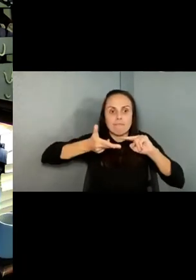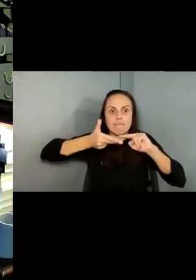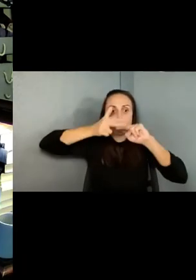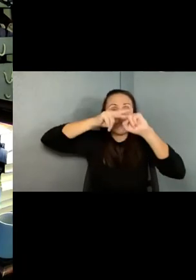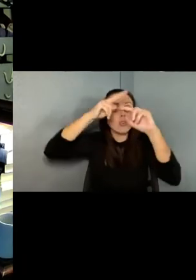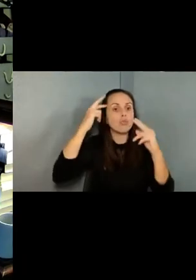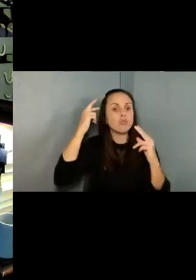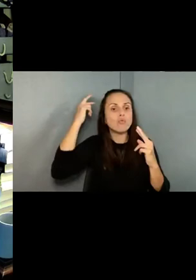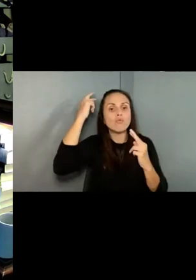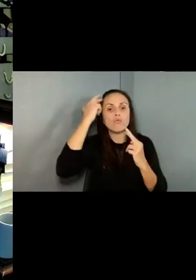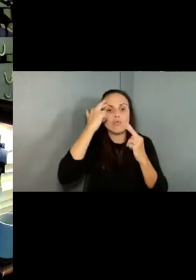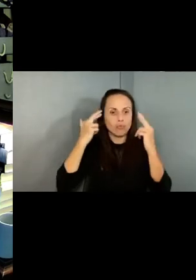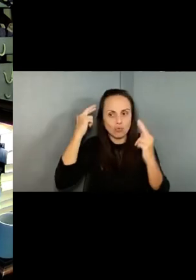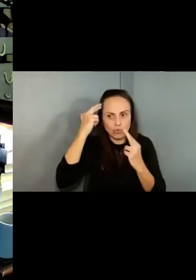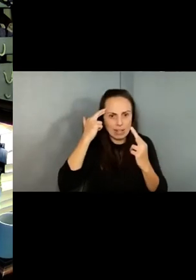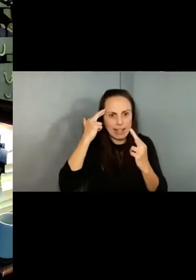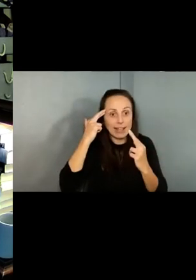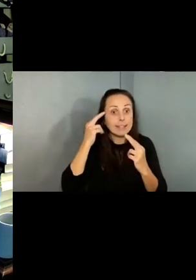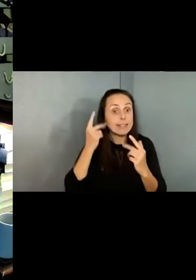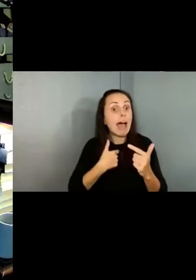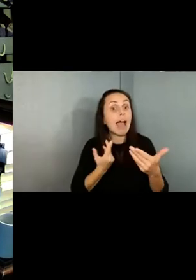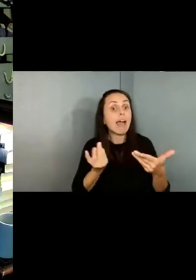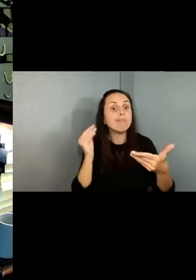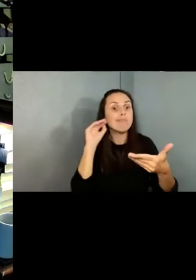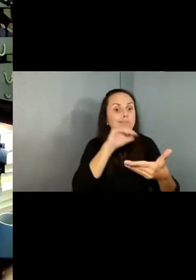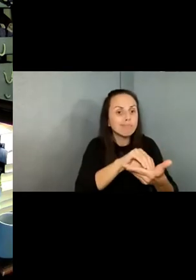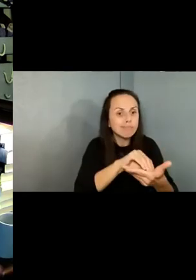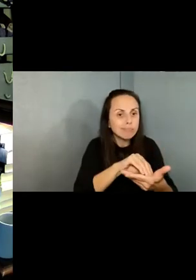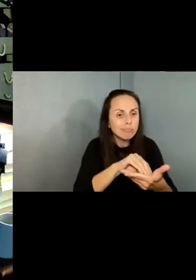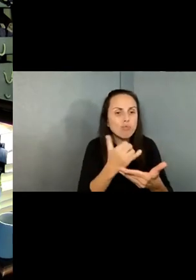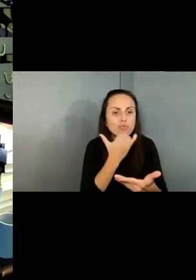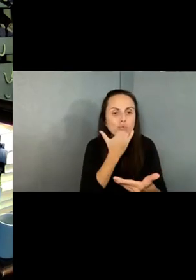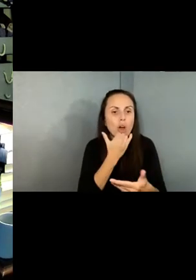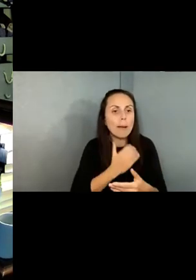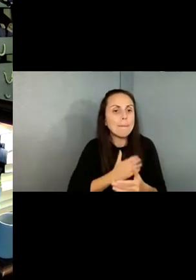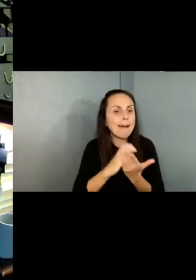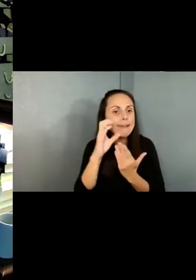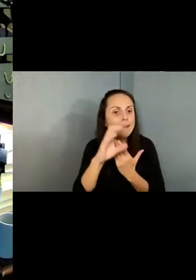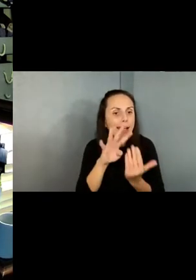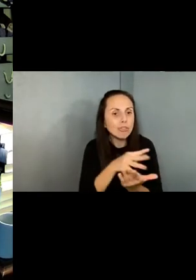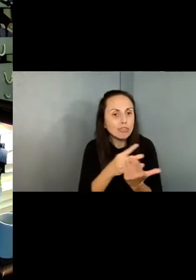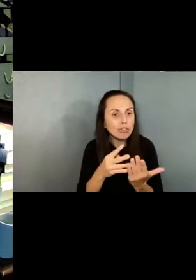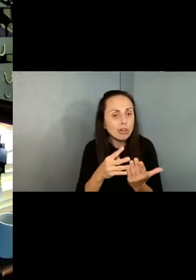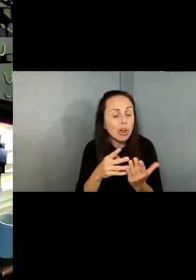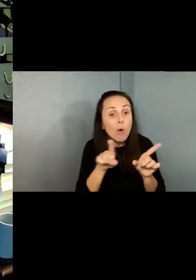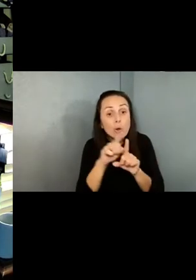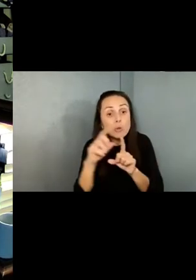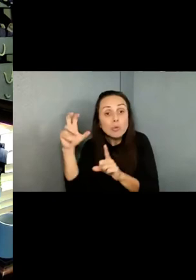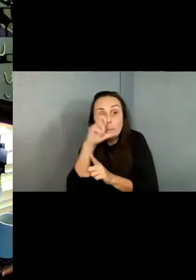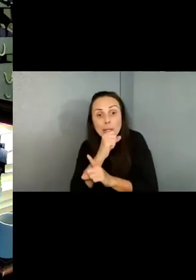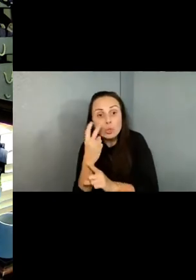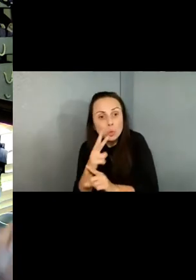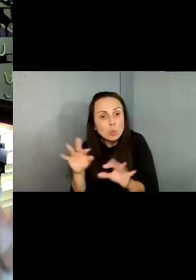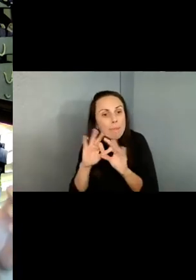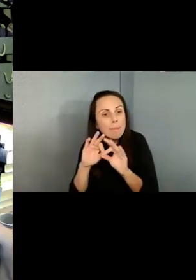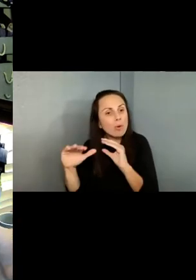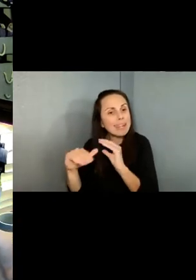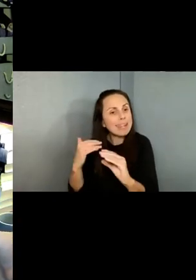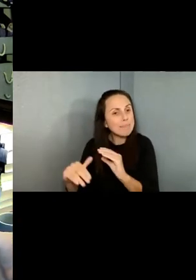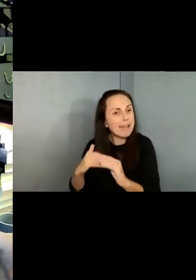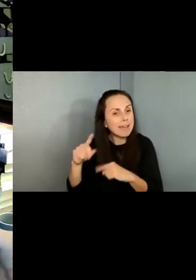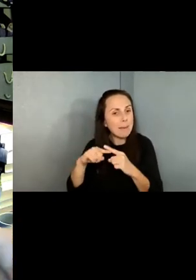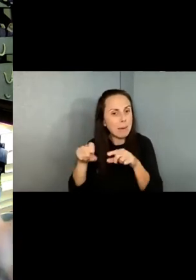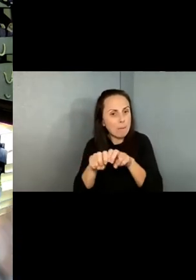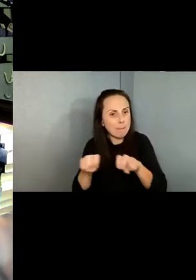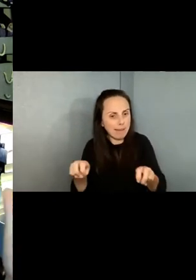Realize that I put this into my calendar wrong. Realize as well that I missed two important emails about the panel. So I see the